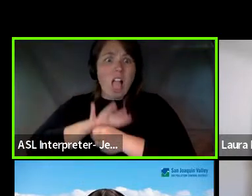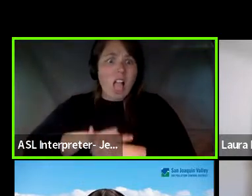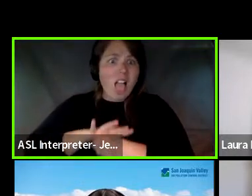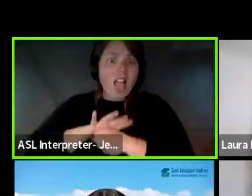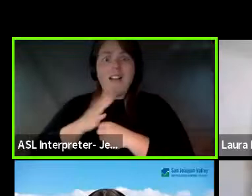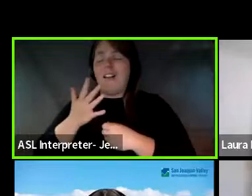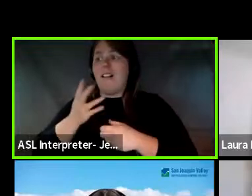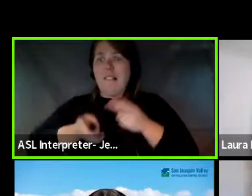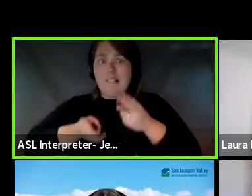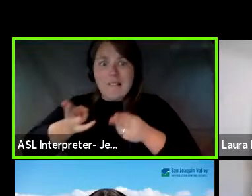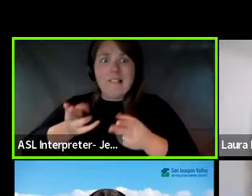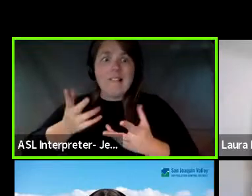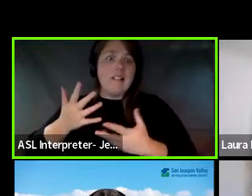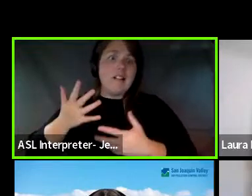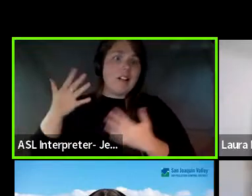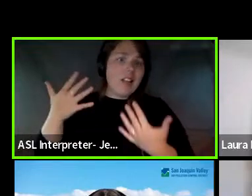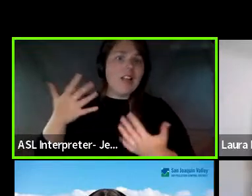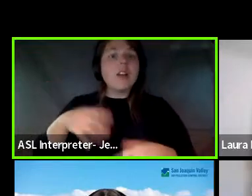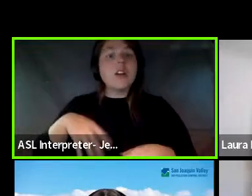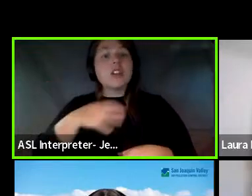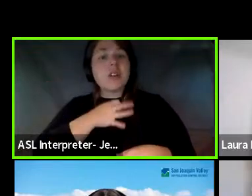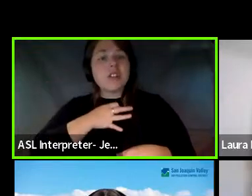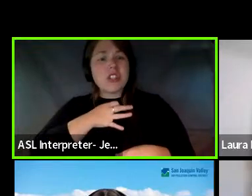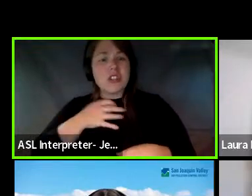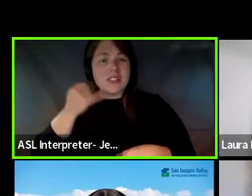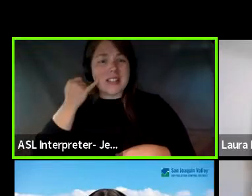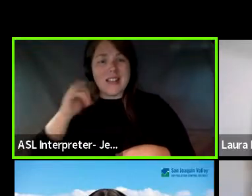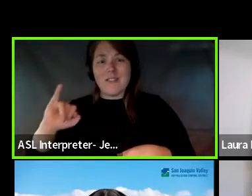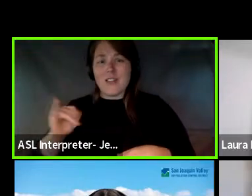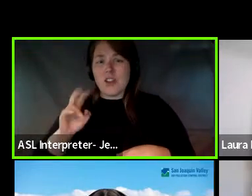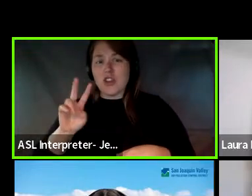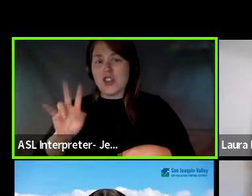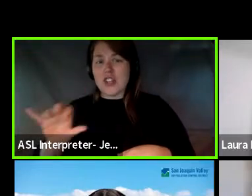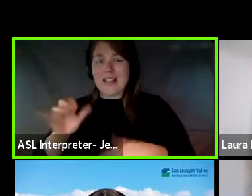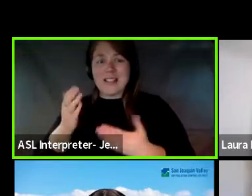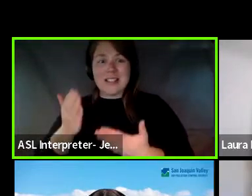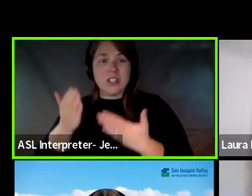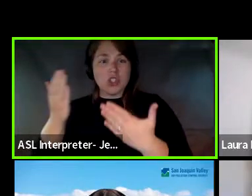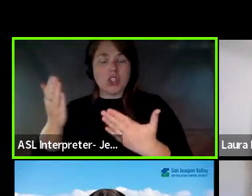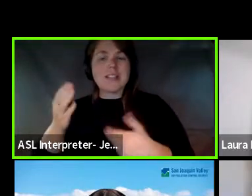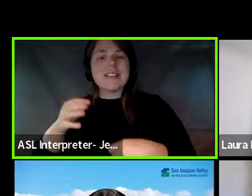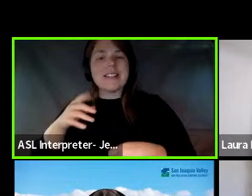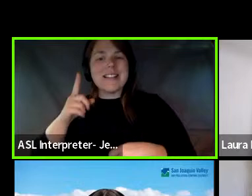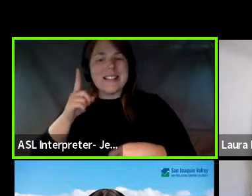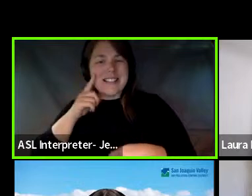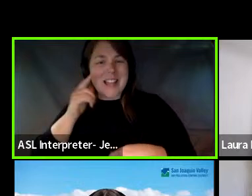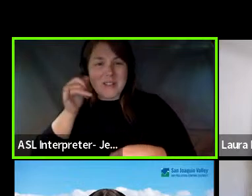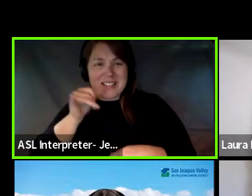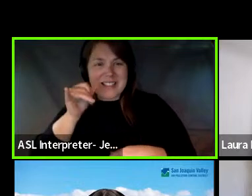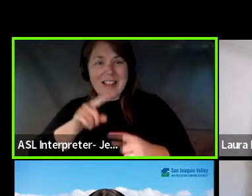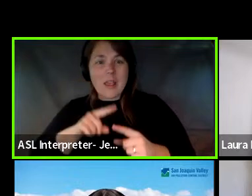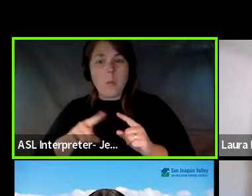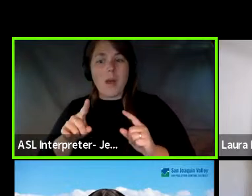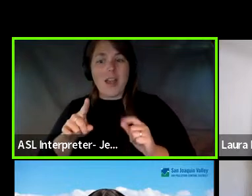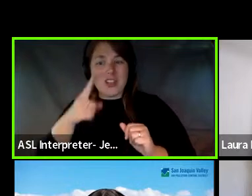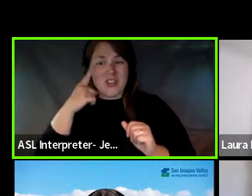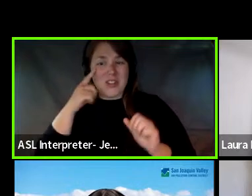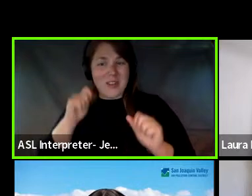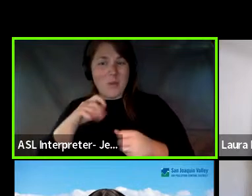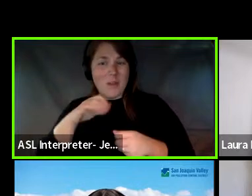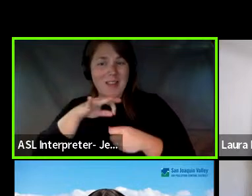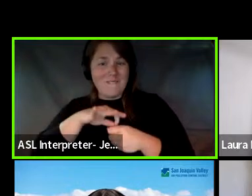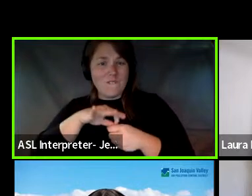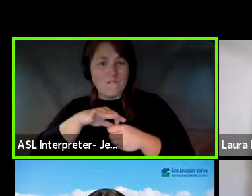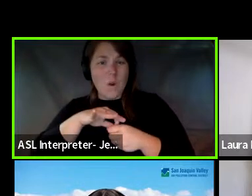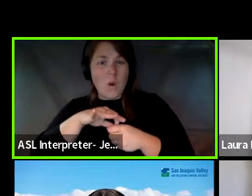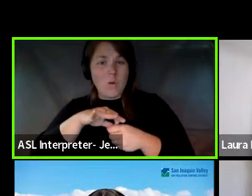I was wondering, Dr. Ramos, if we can actually do what Jazzy suggested and this sounds maybe silly, but a vote on if we